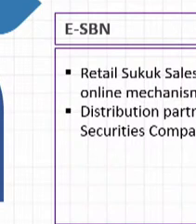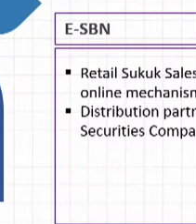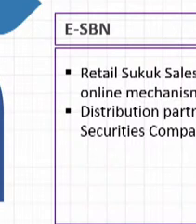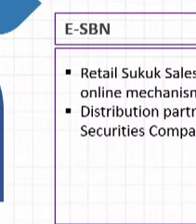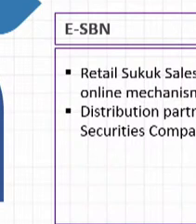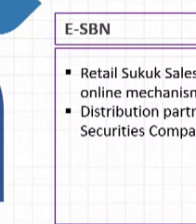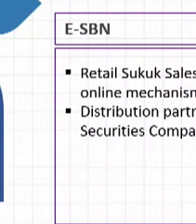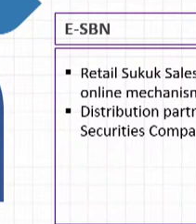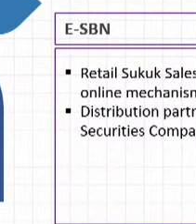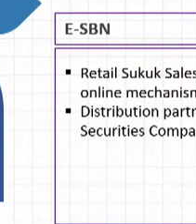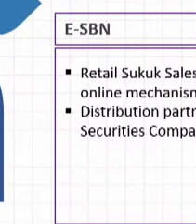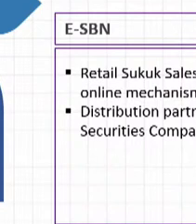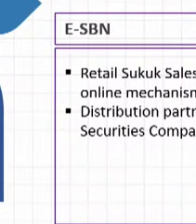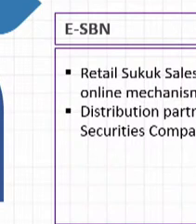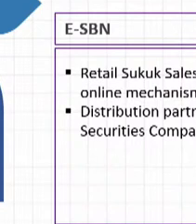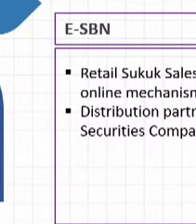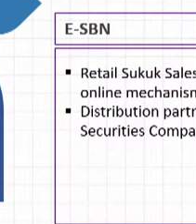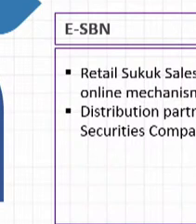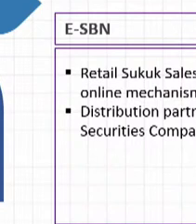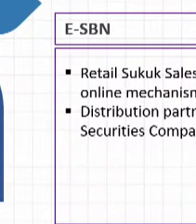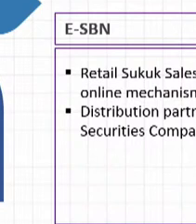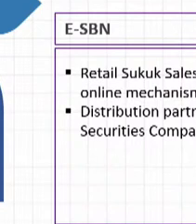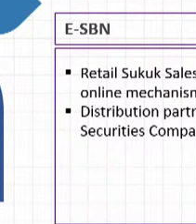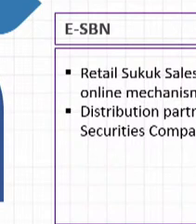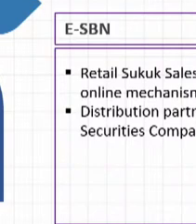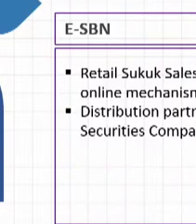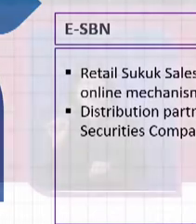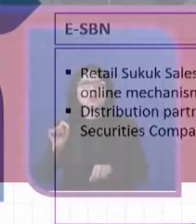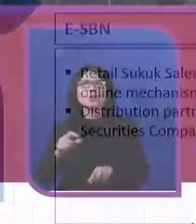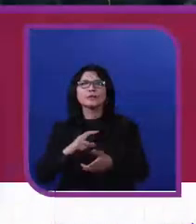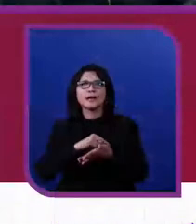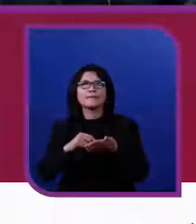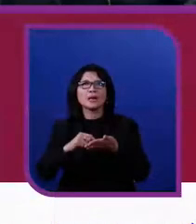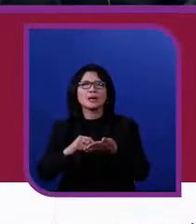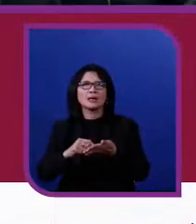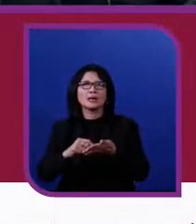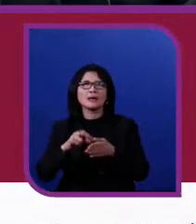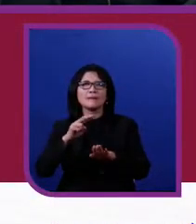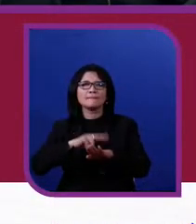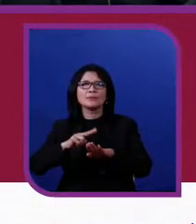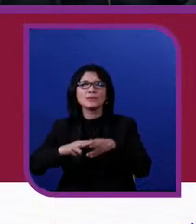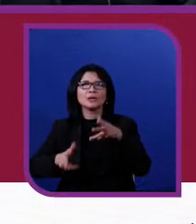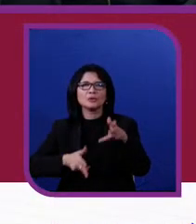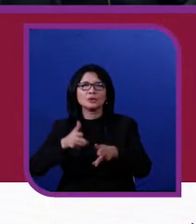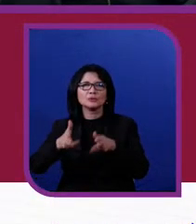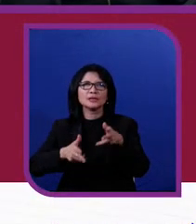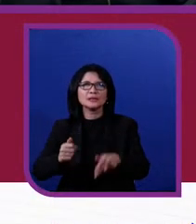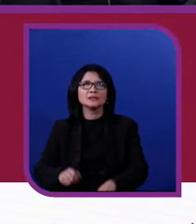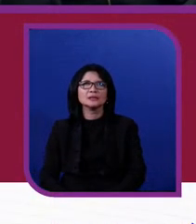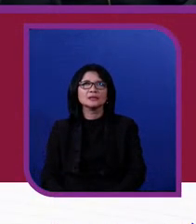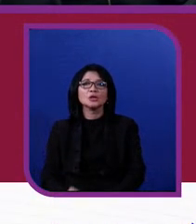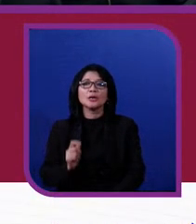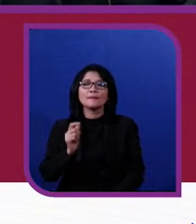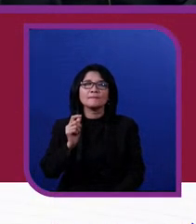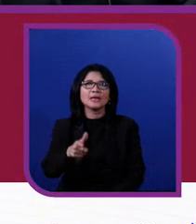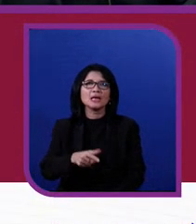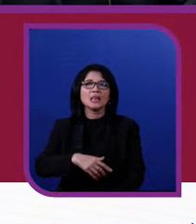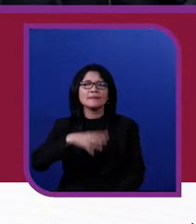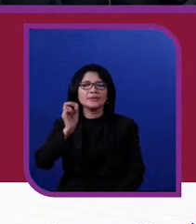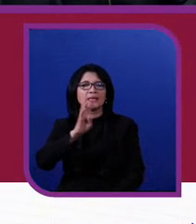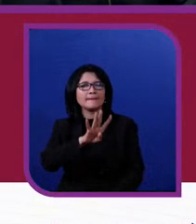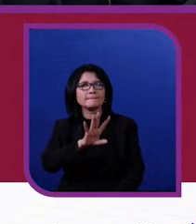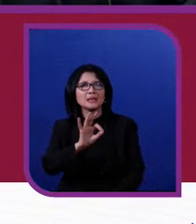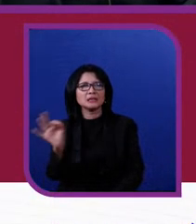nap0li sing We already a Finance about more than photos and Project spa